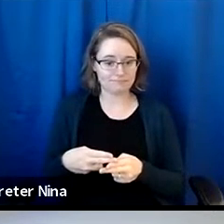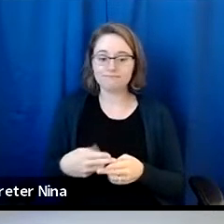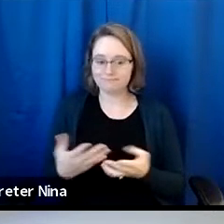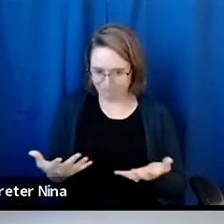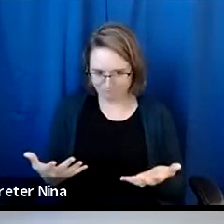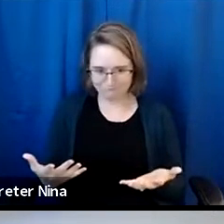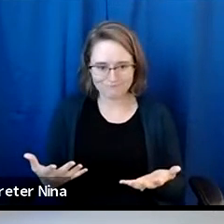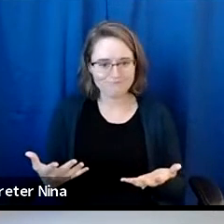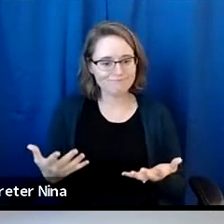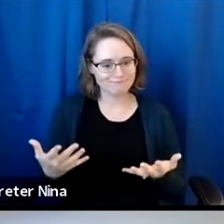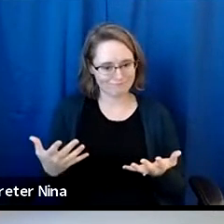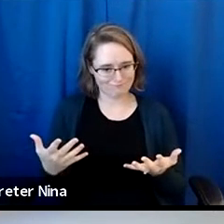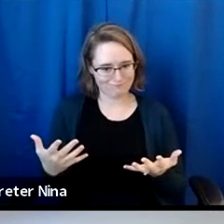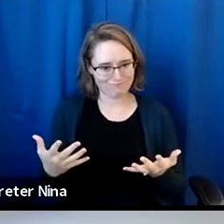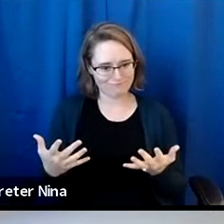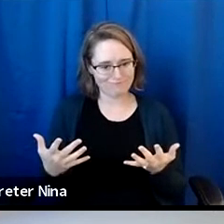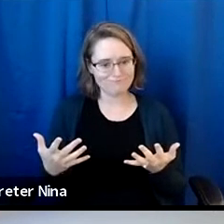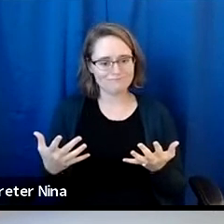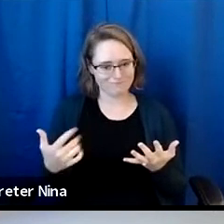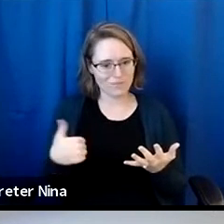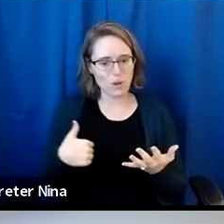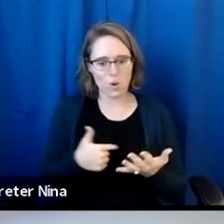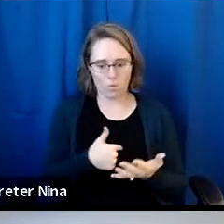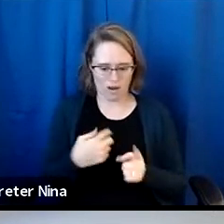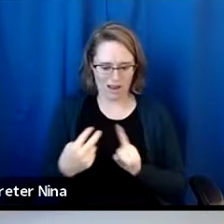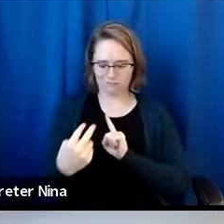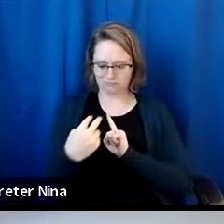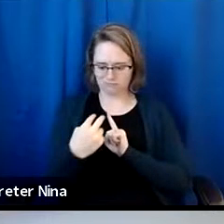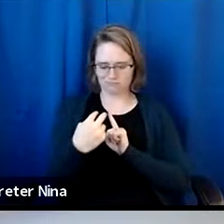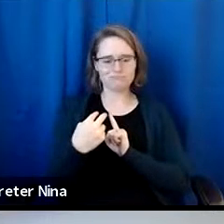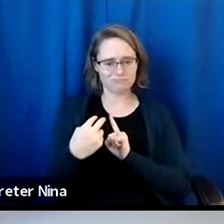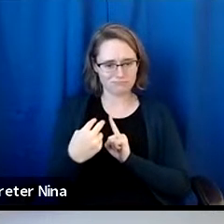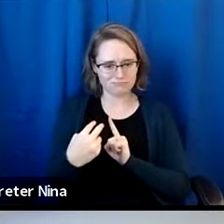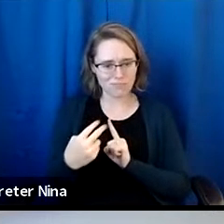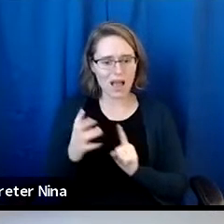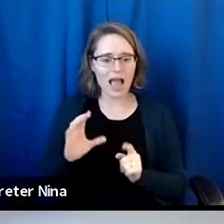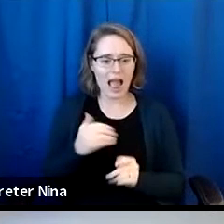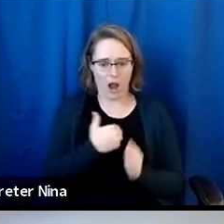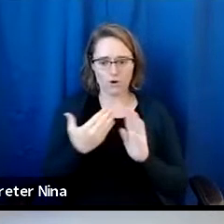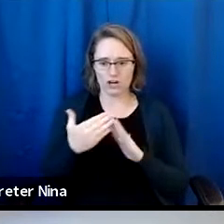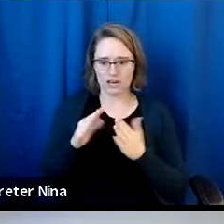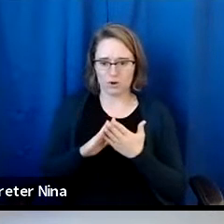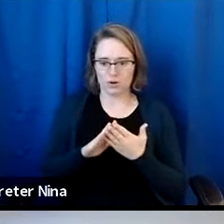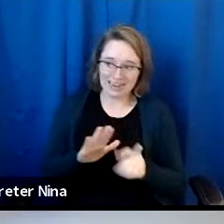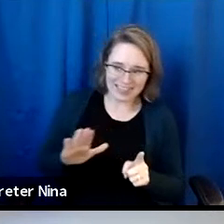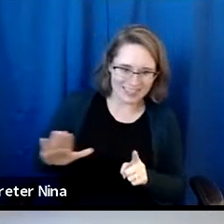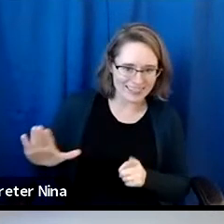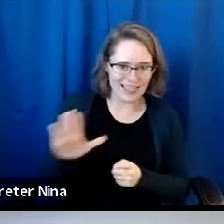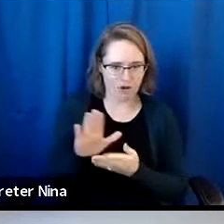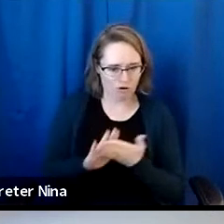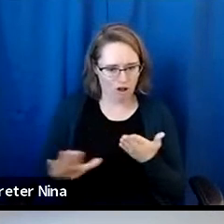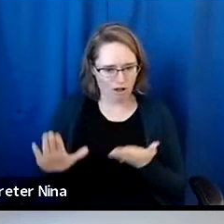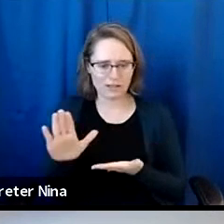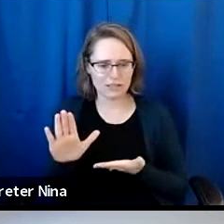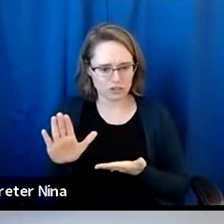College. So we do view ourselves as our community's college. And